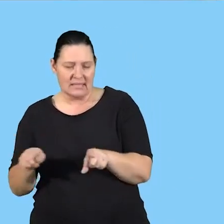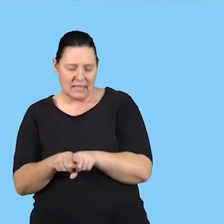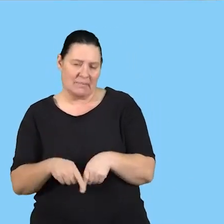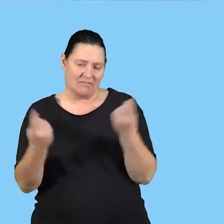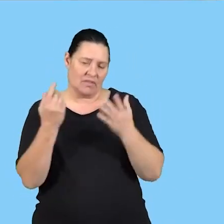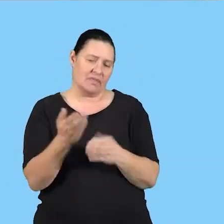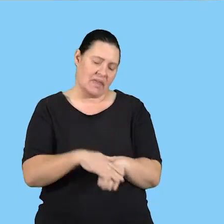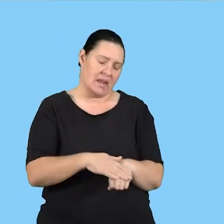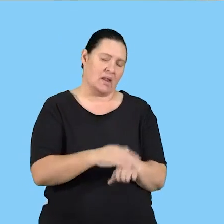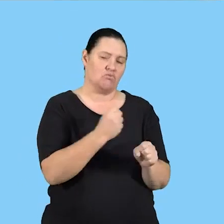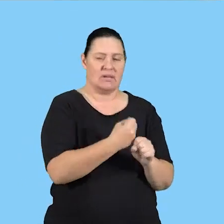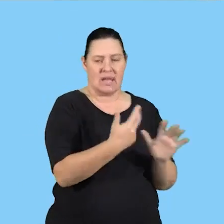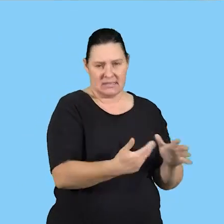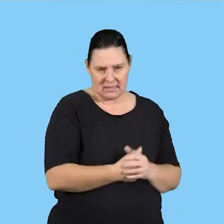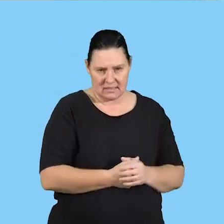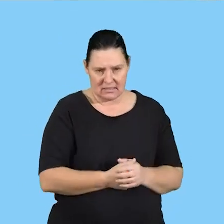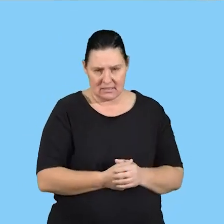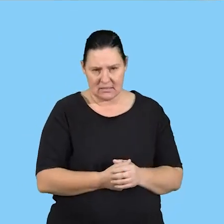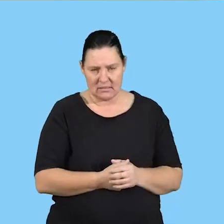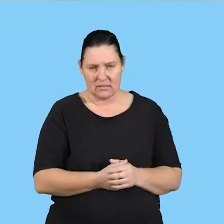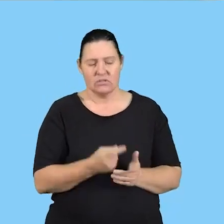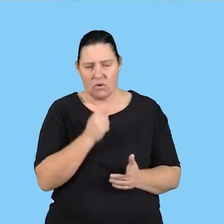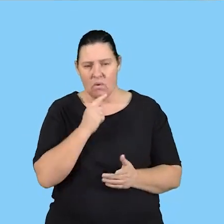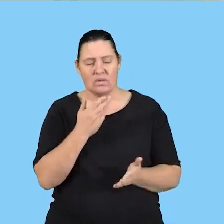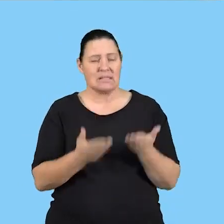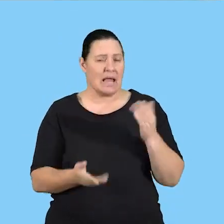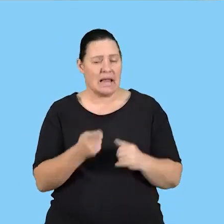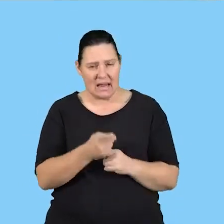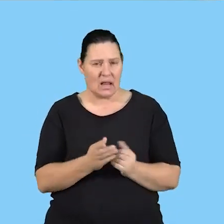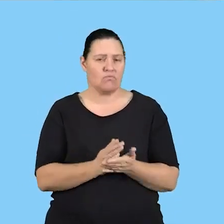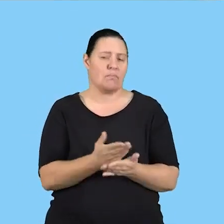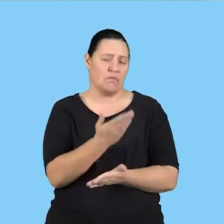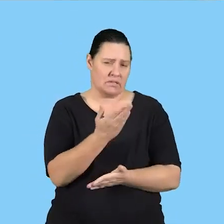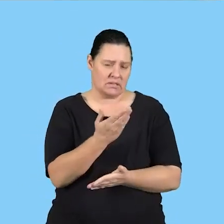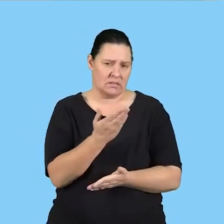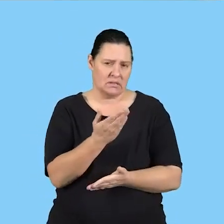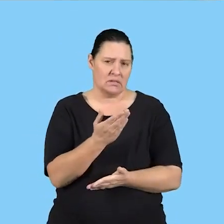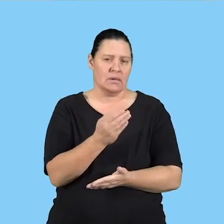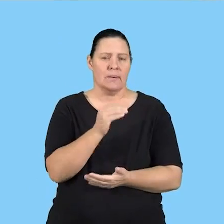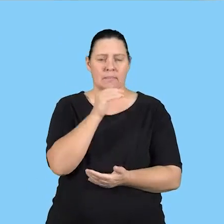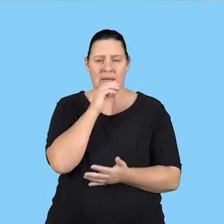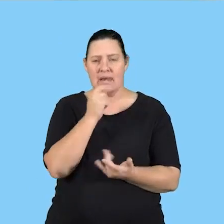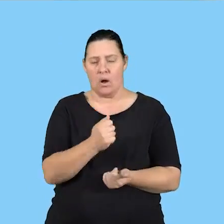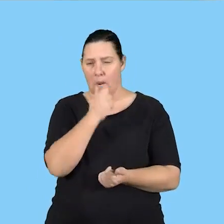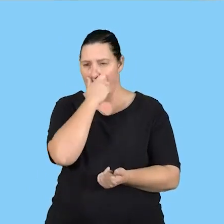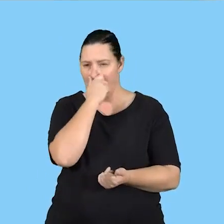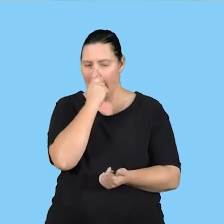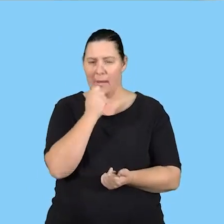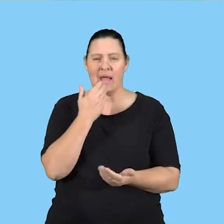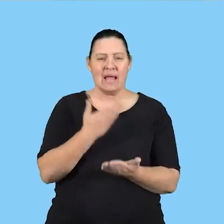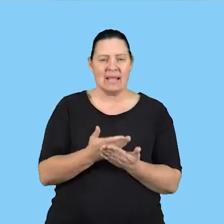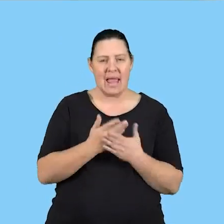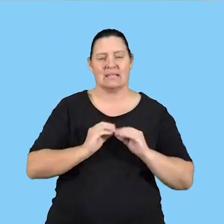understand that we had removed this concept and skill. So it therefore means that you cannot be